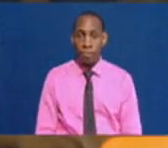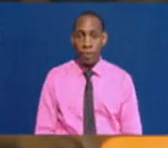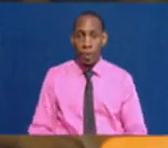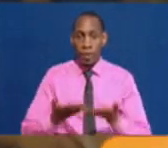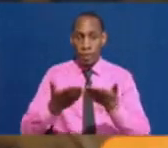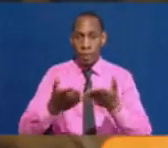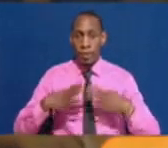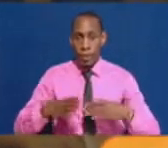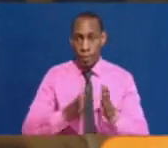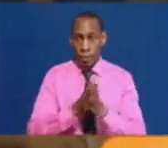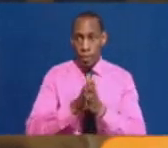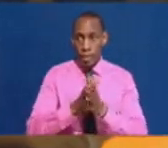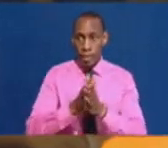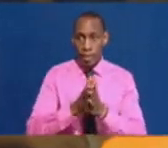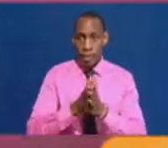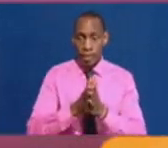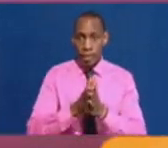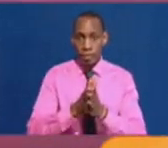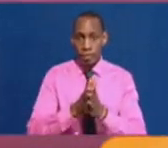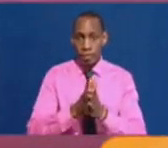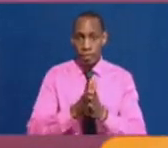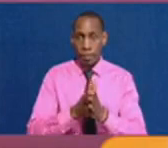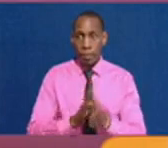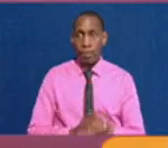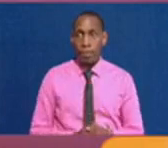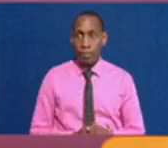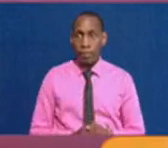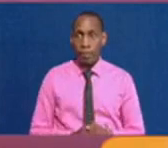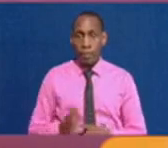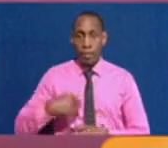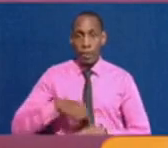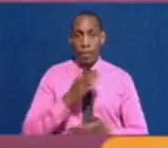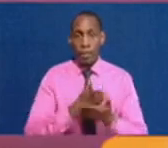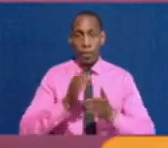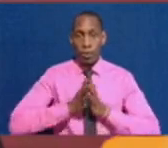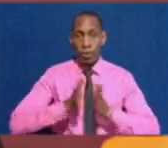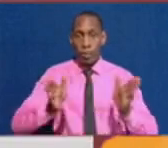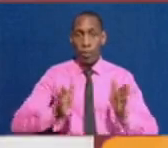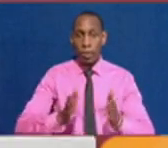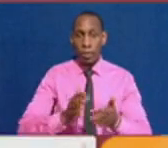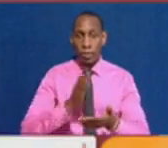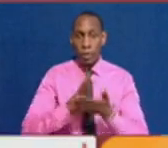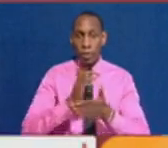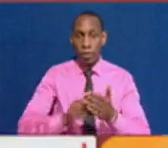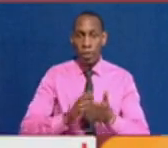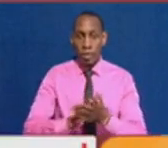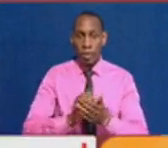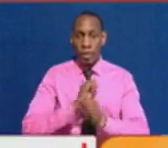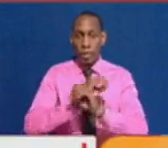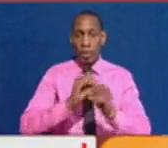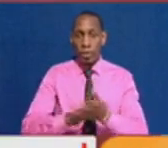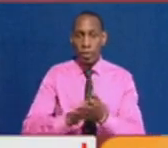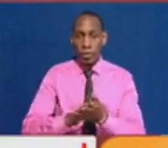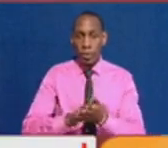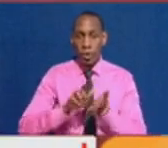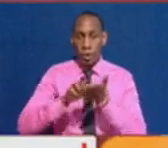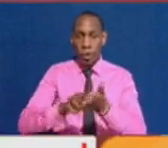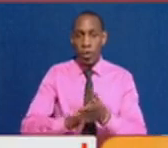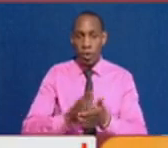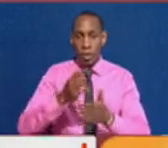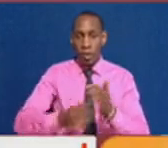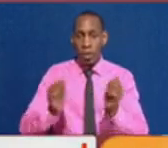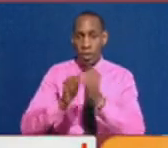who are existing because there has to be differentiation, appreciation. We've really opened up doing unsecured lending to the tune of 7 million shillings